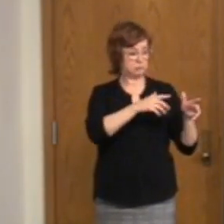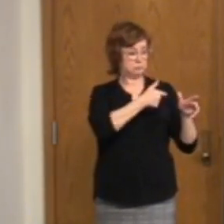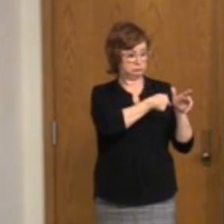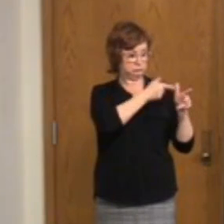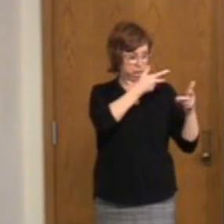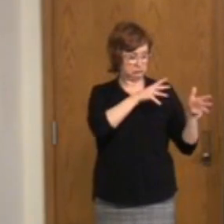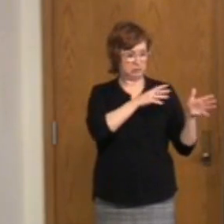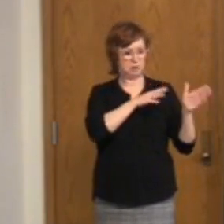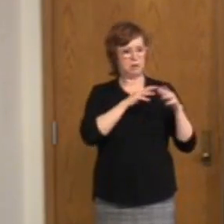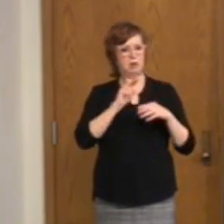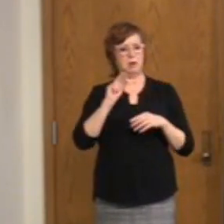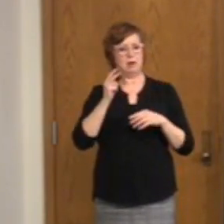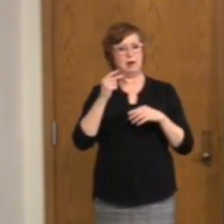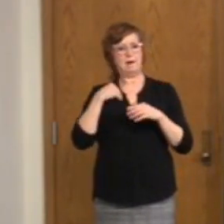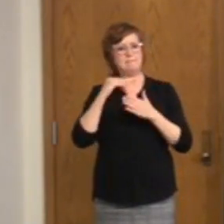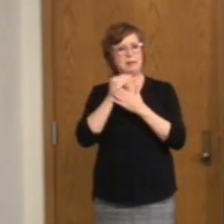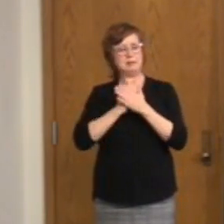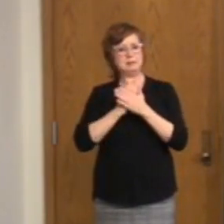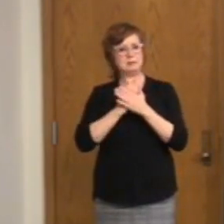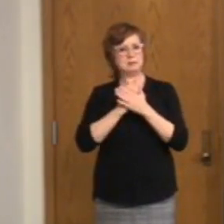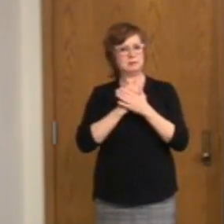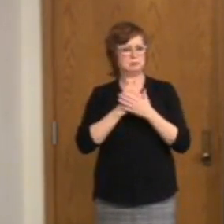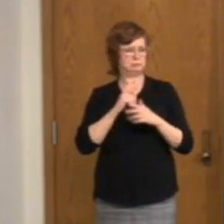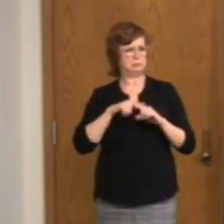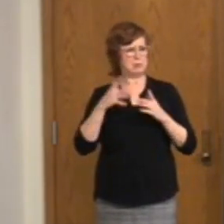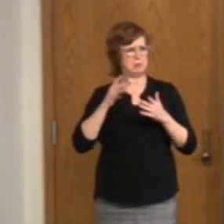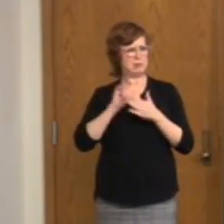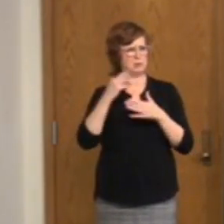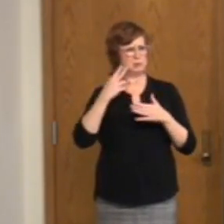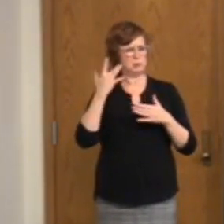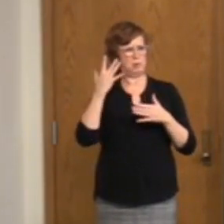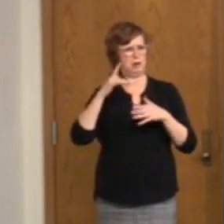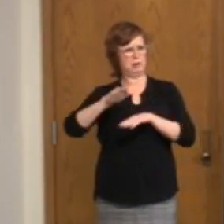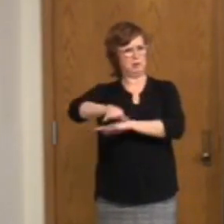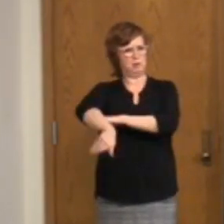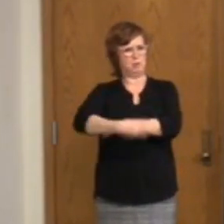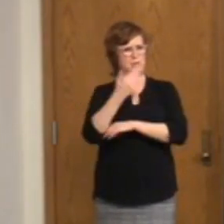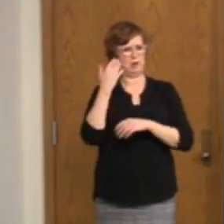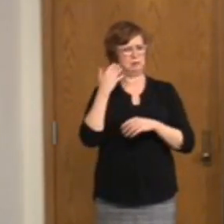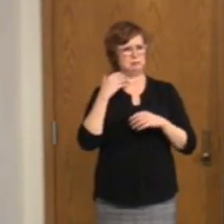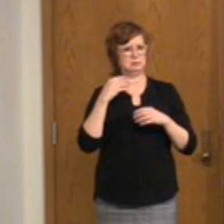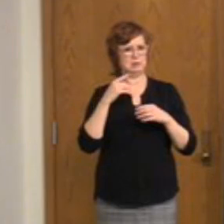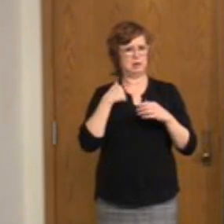one of the reasons for those calls. But I'll ask maybe Scott to speak to that further.